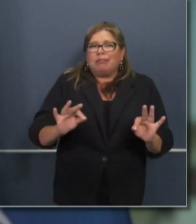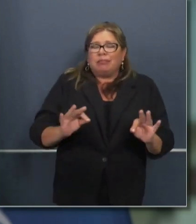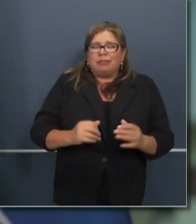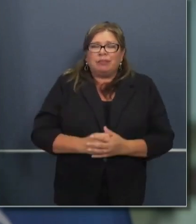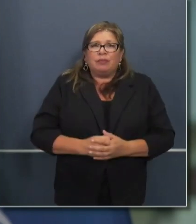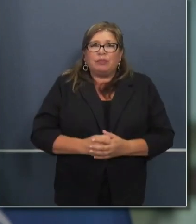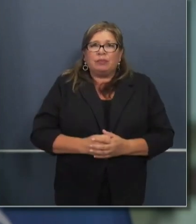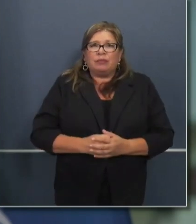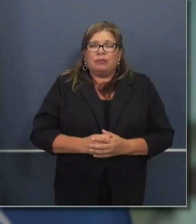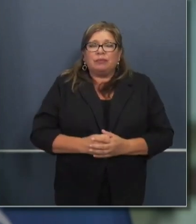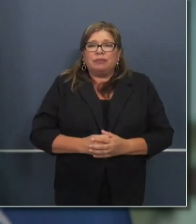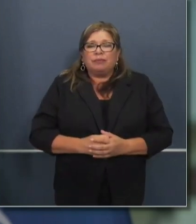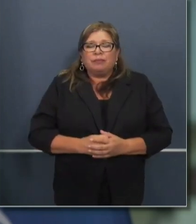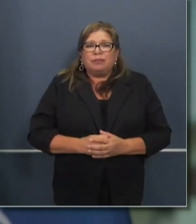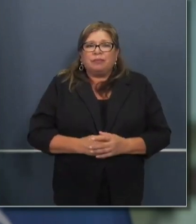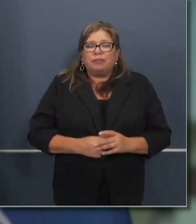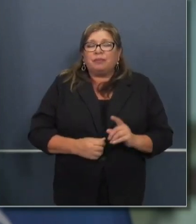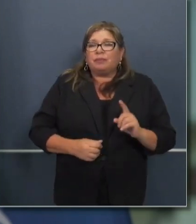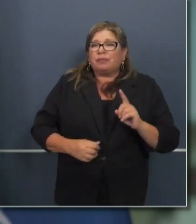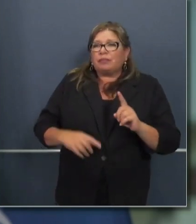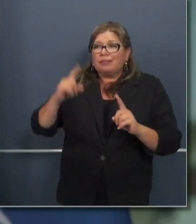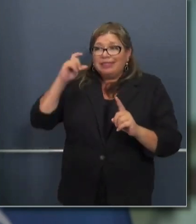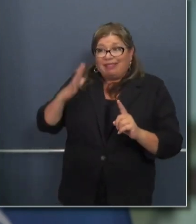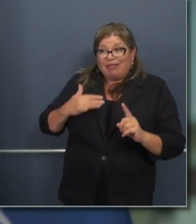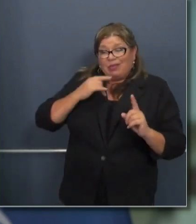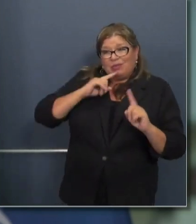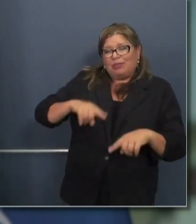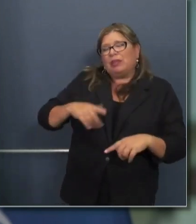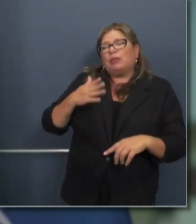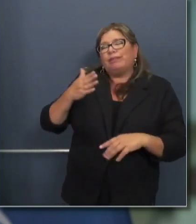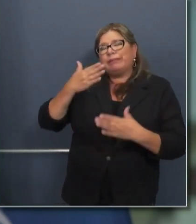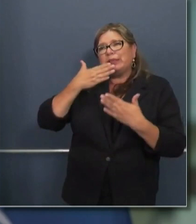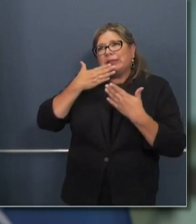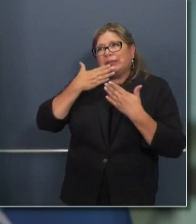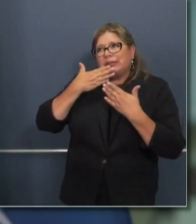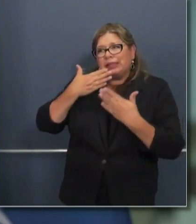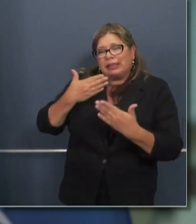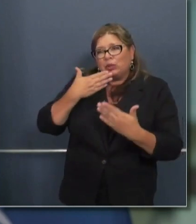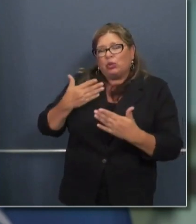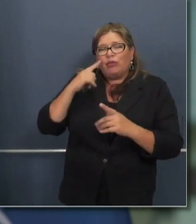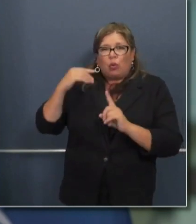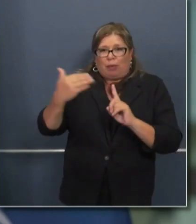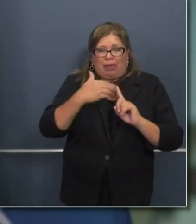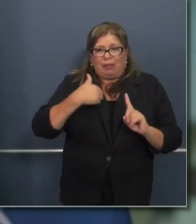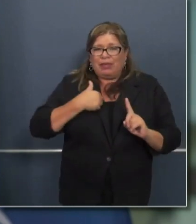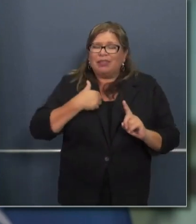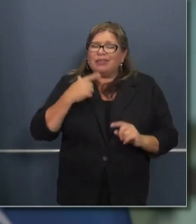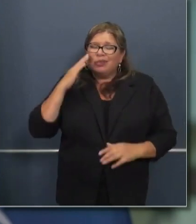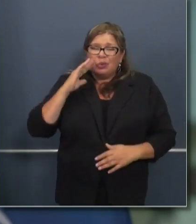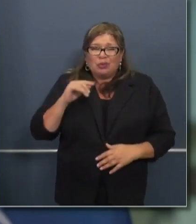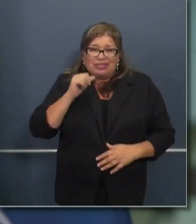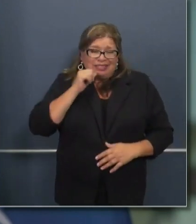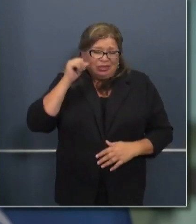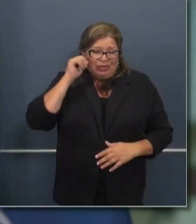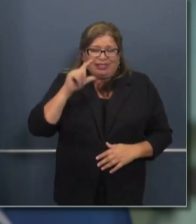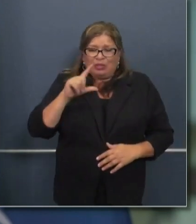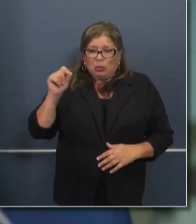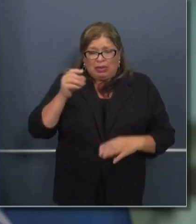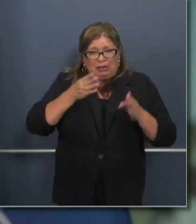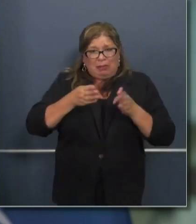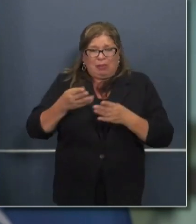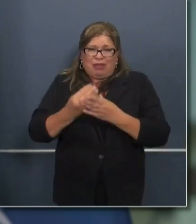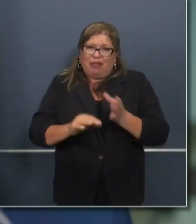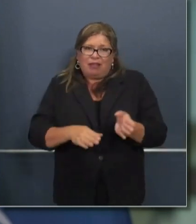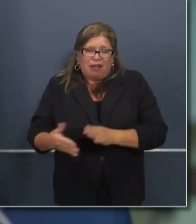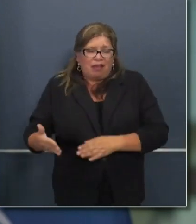began with that. Thank you for the opportunity to remind people. People are still losing their lives to this pandemic. Our hearts go out to every one of the